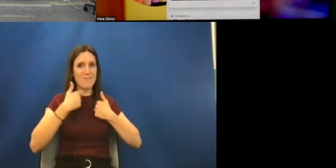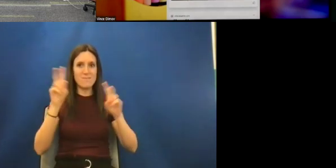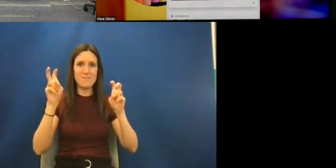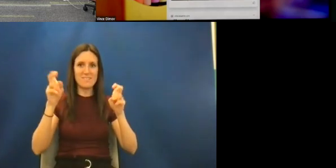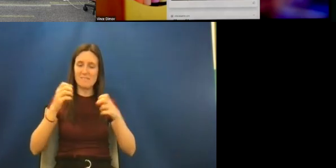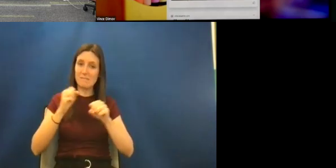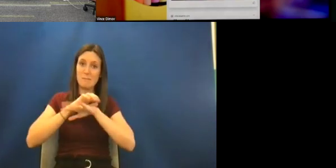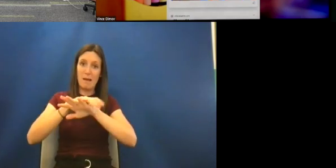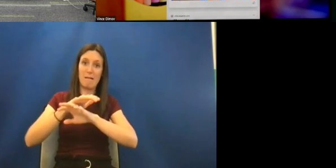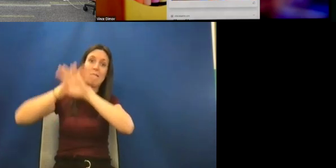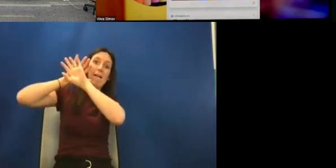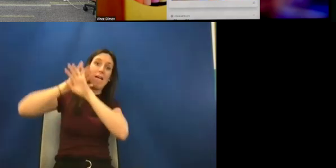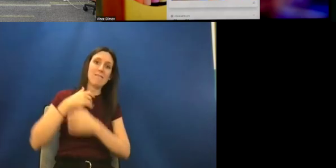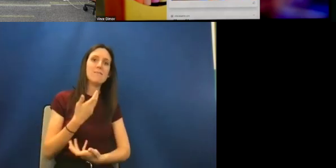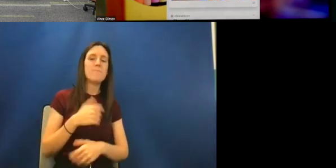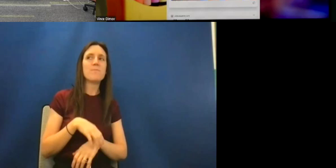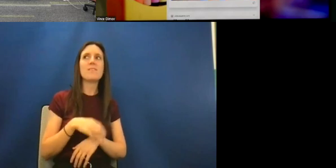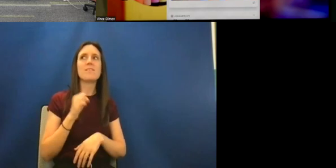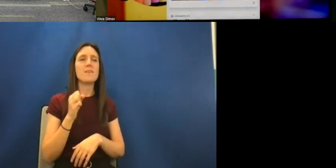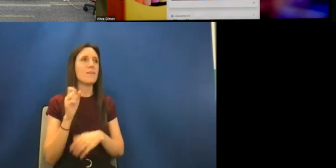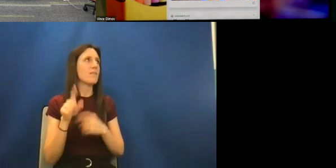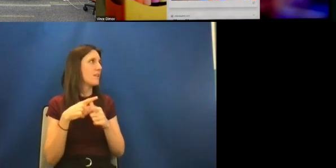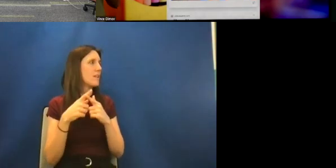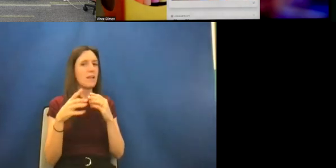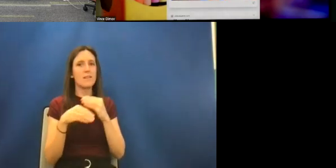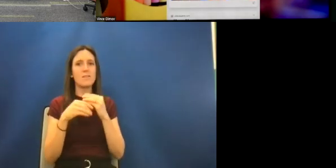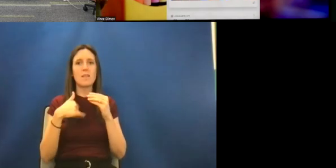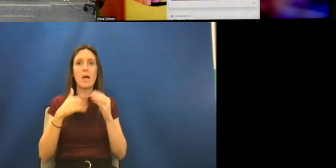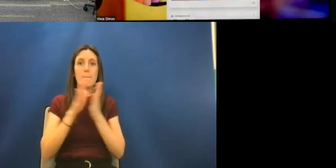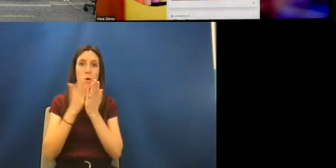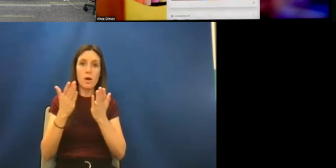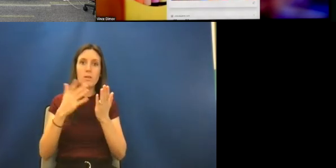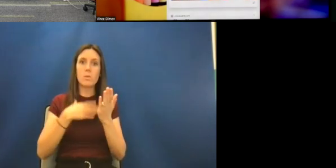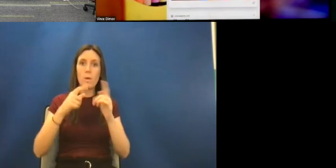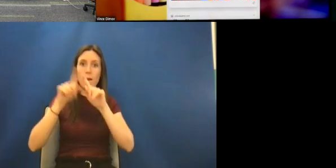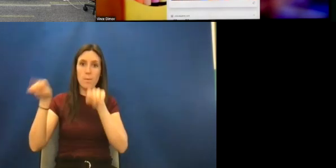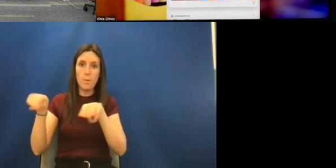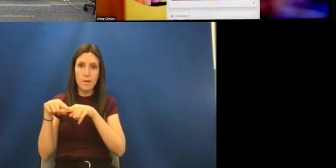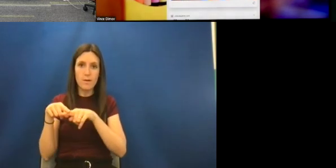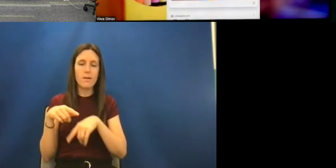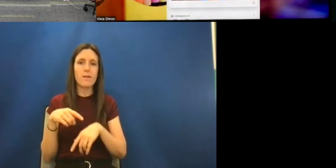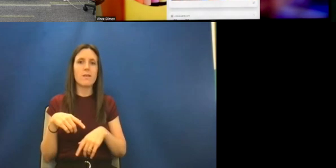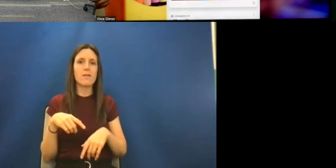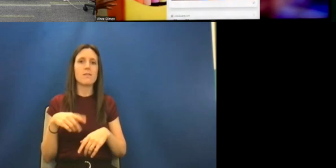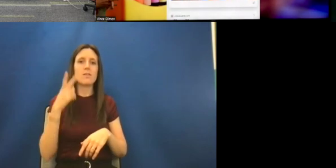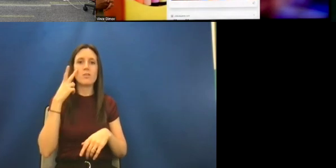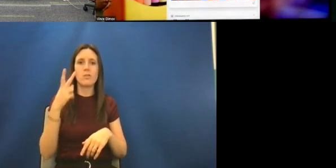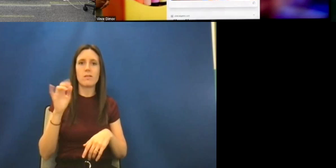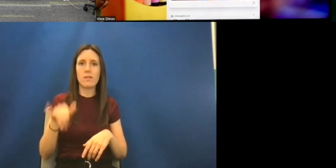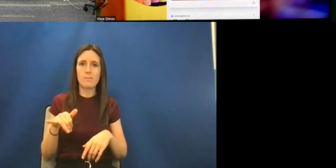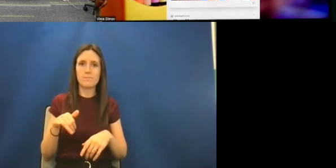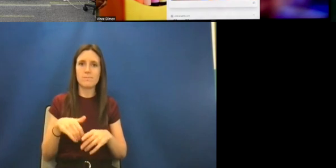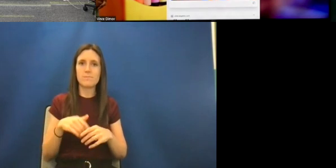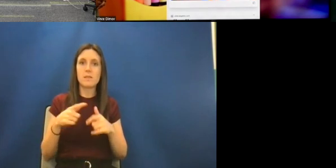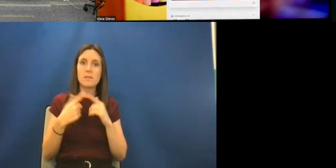and then I used it, and I could kind of go back between the book and the whiteboard to like make those connections. So I said, look for what else, and she found